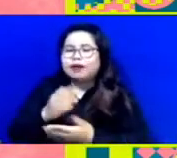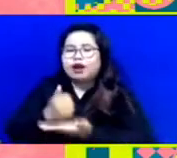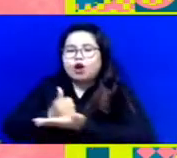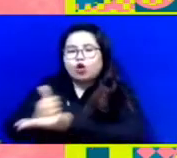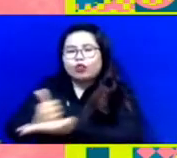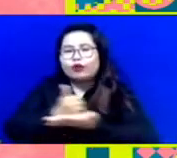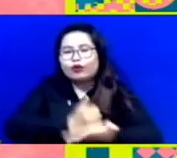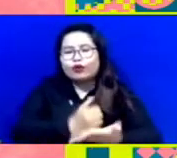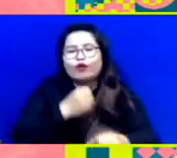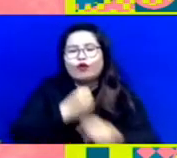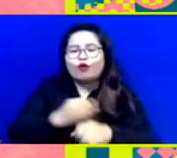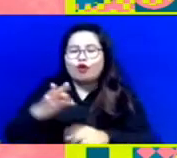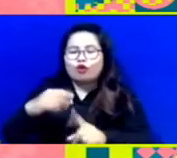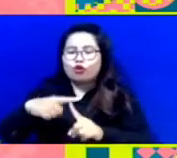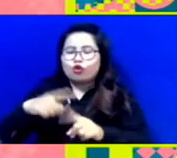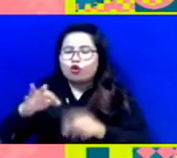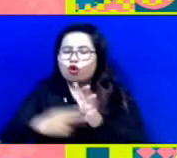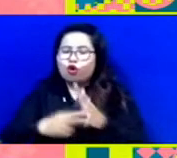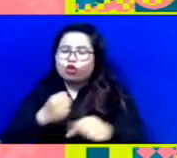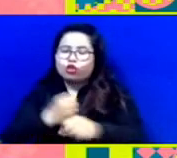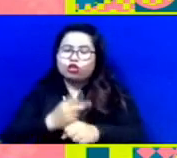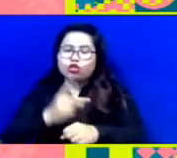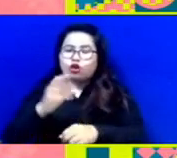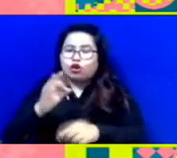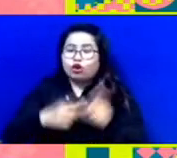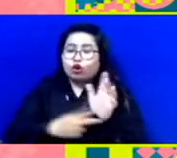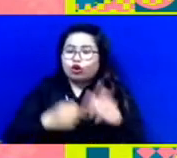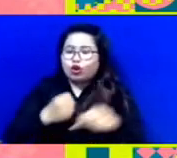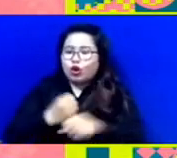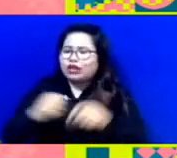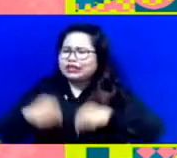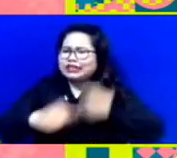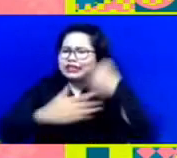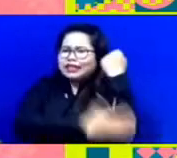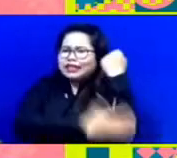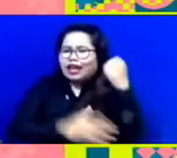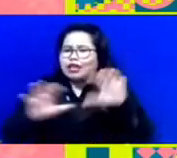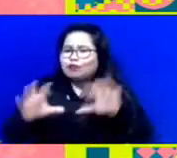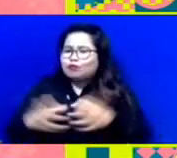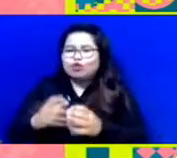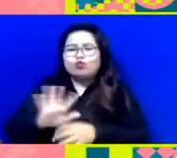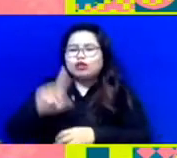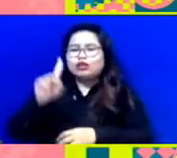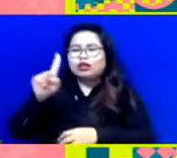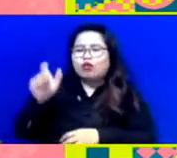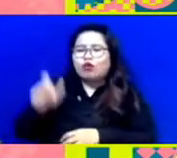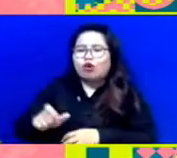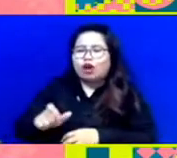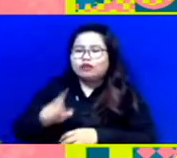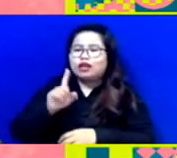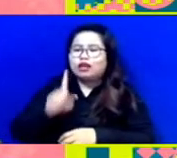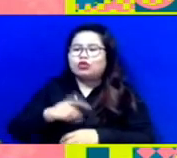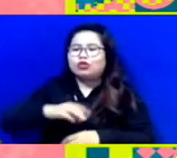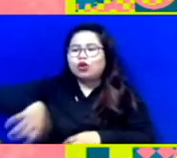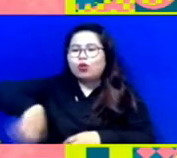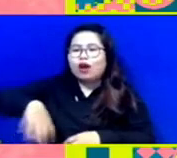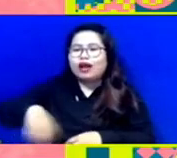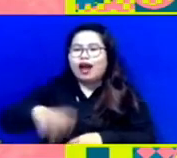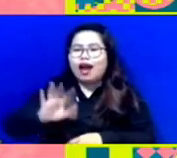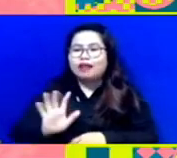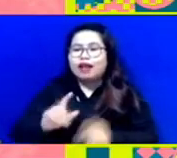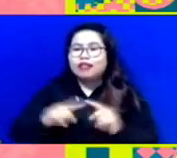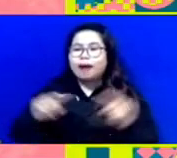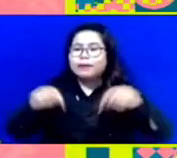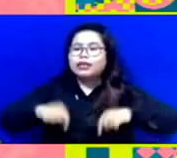one person or for one family. It is a state that is intended for all